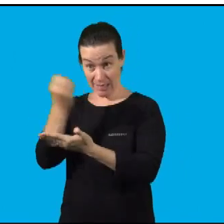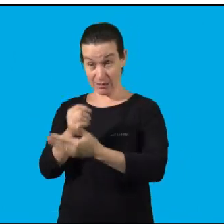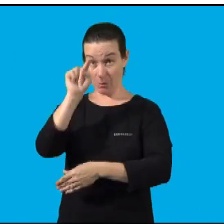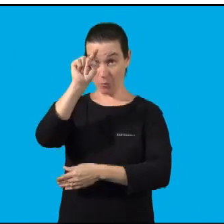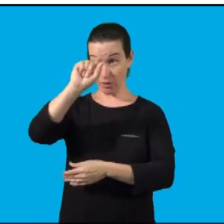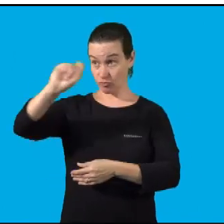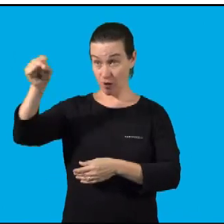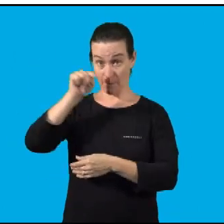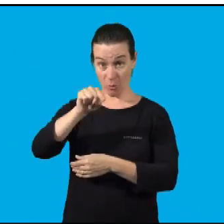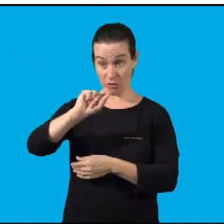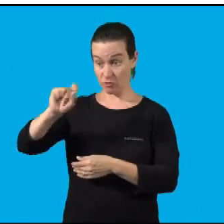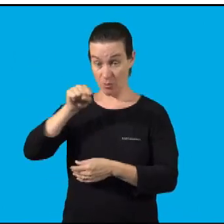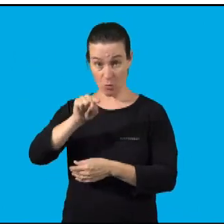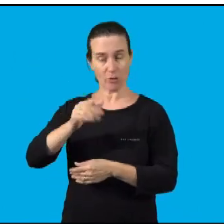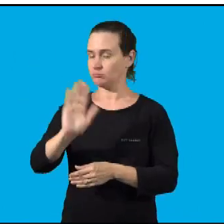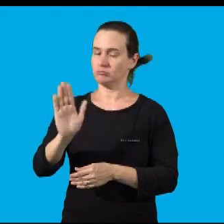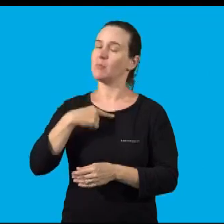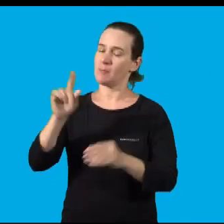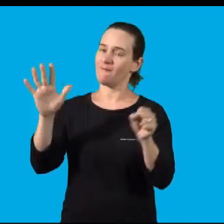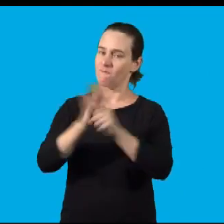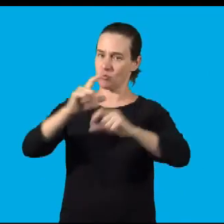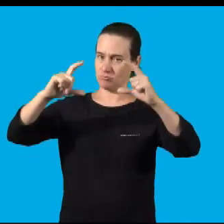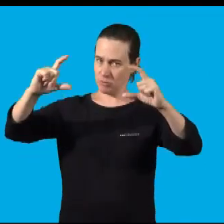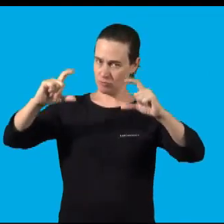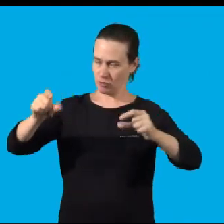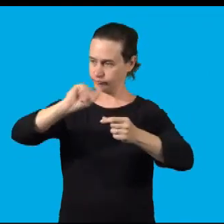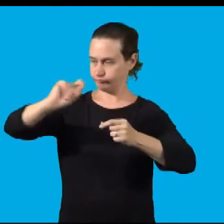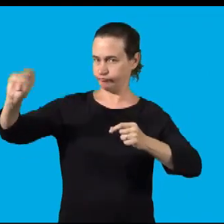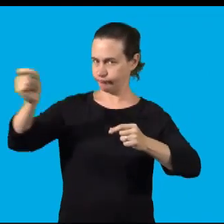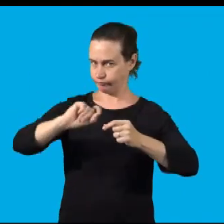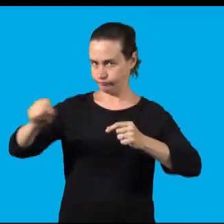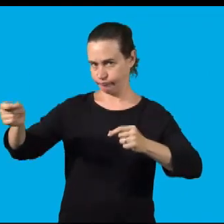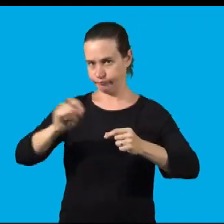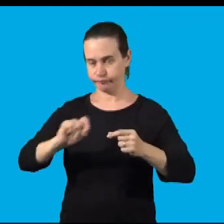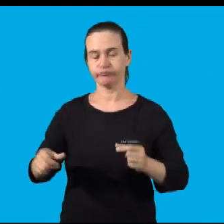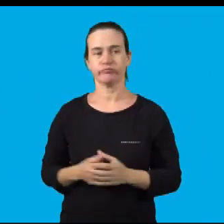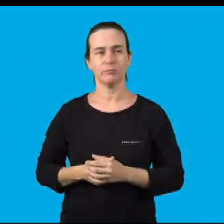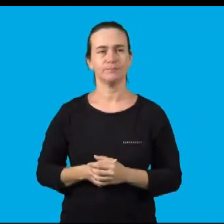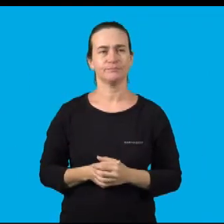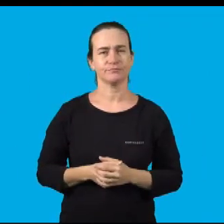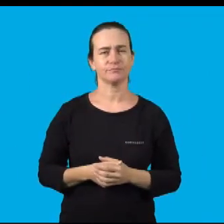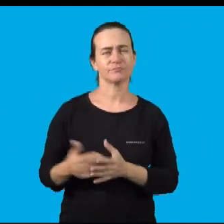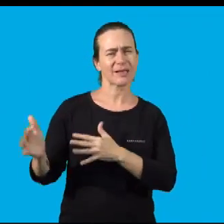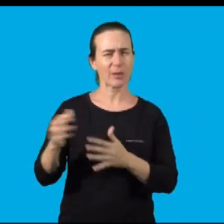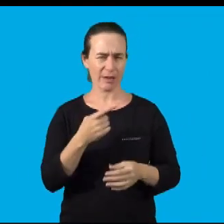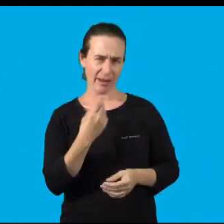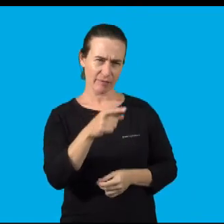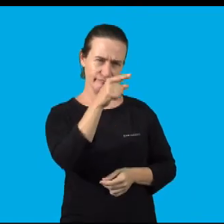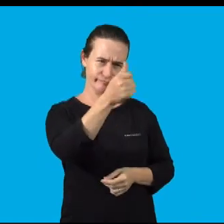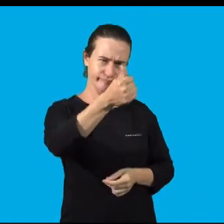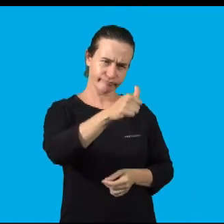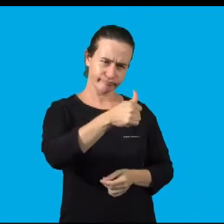bullet format. So let's look at how we are going to structure these bullet points into